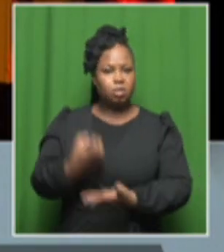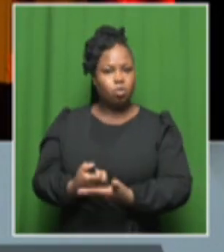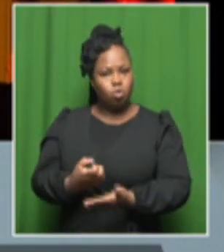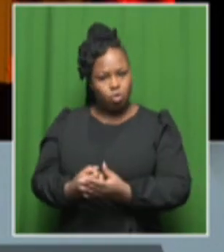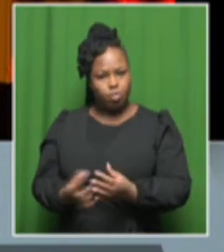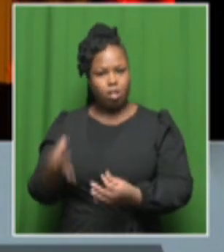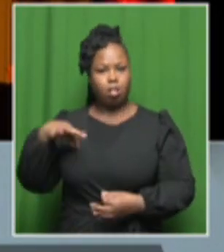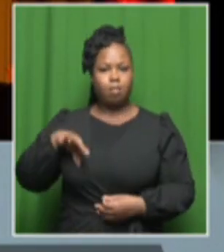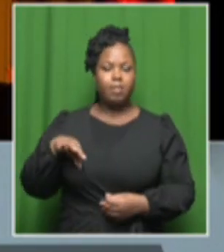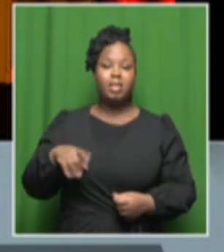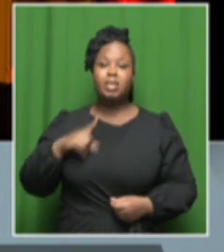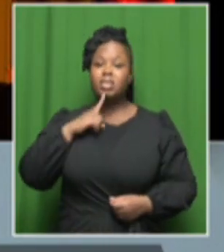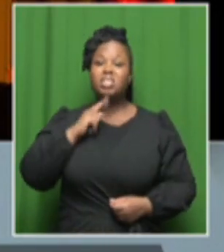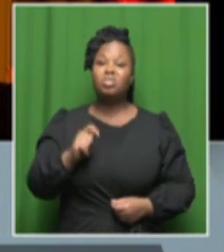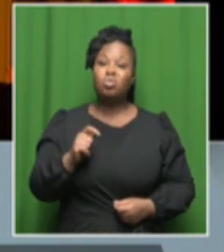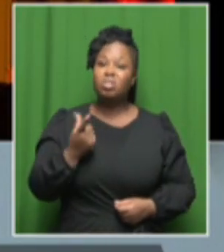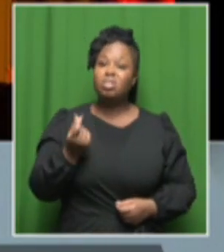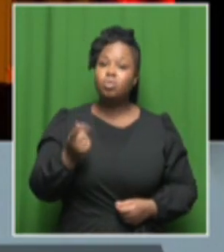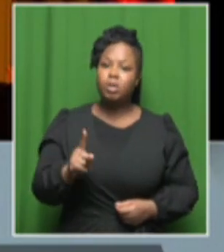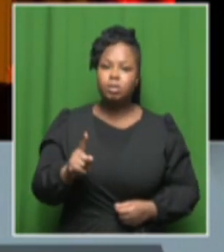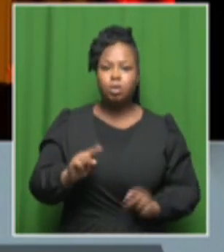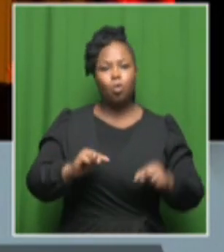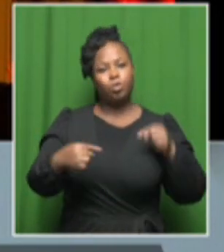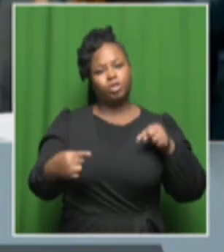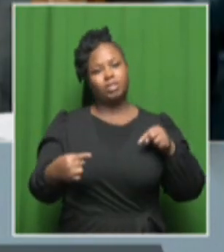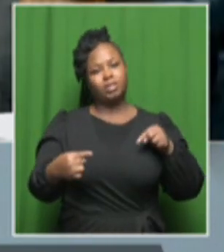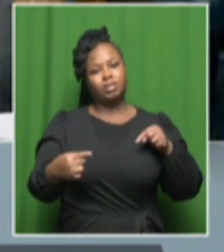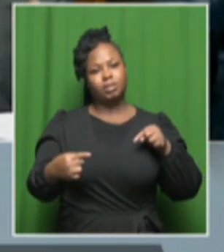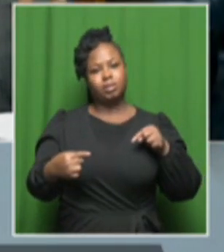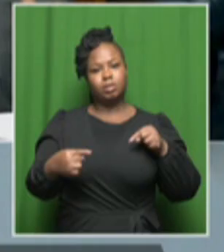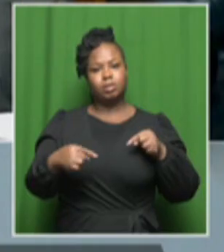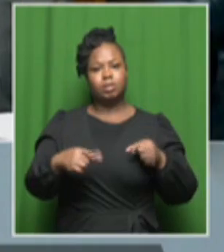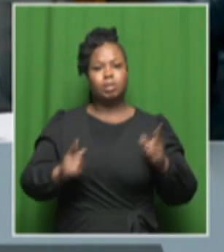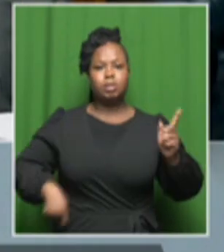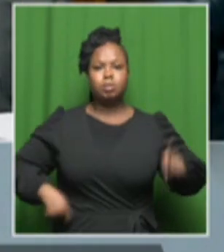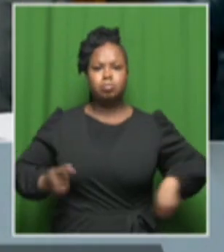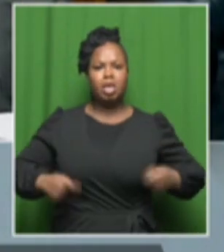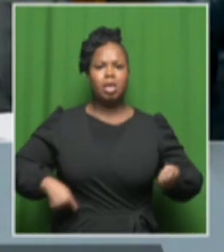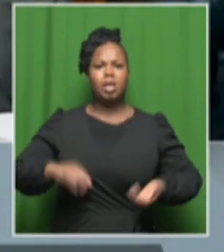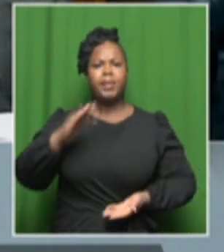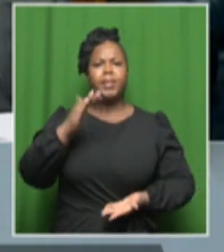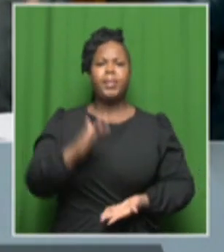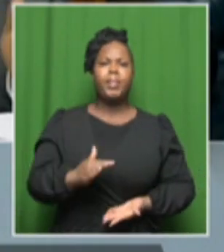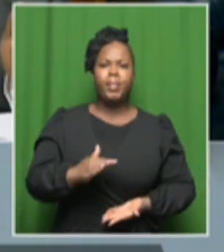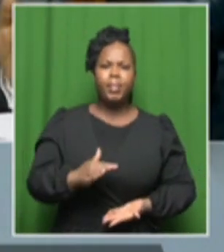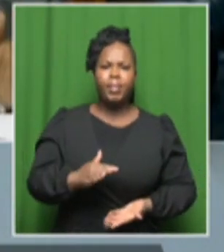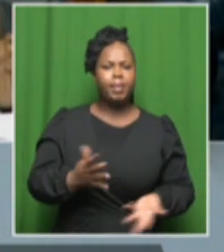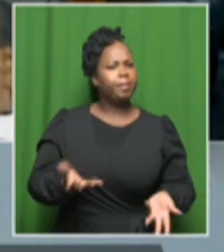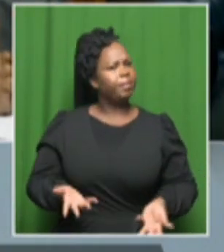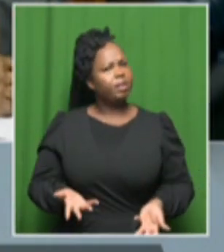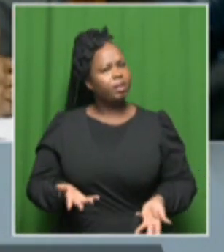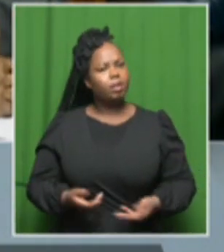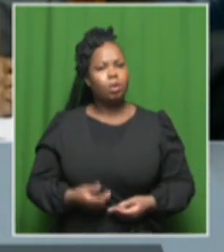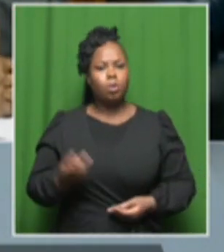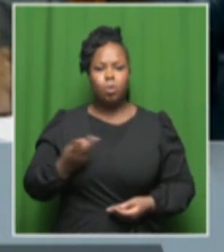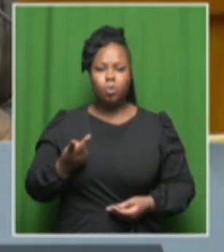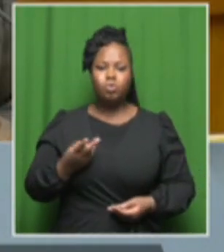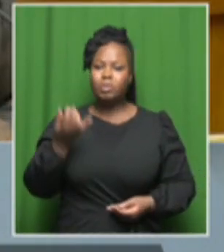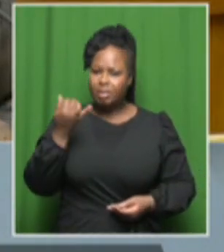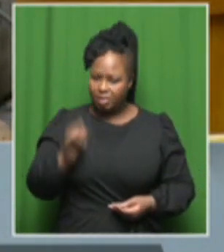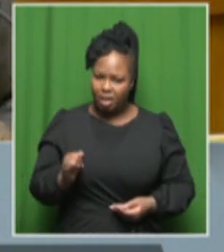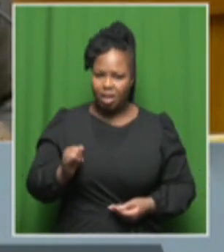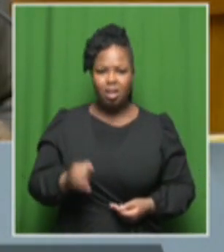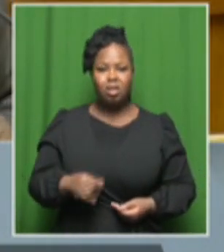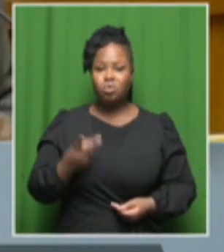did, which was Tito Mboweni, he did actually the opposite. He cut spending. And the cuts are still being experienced today